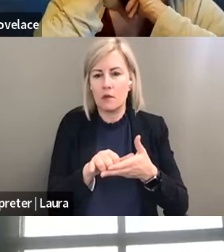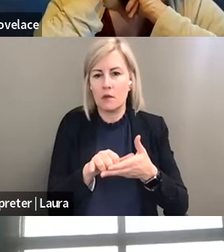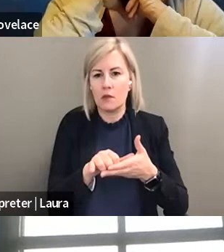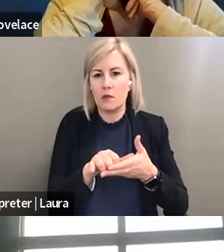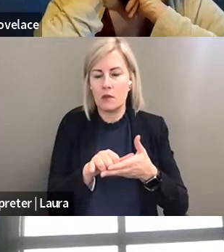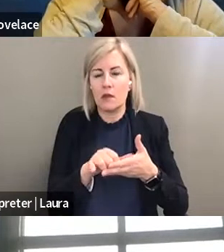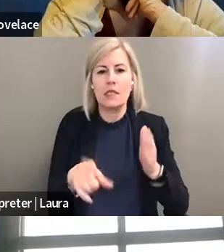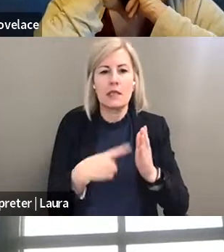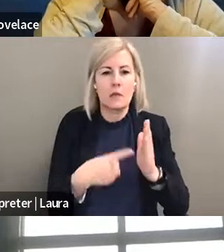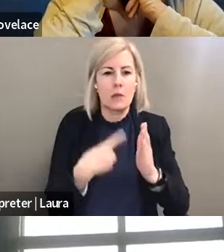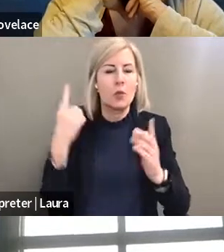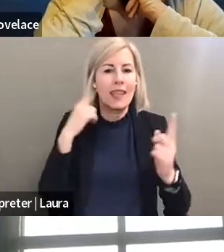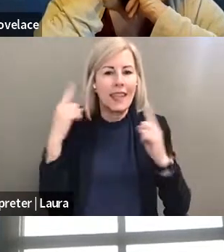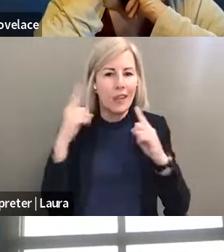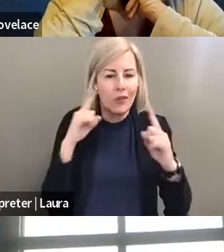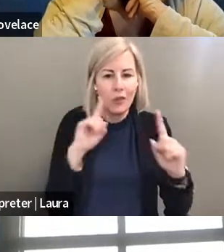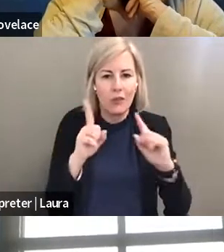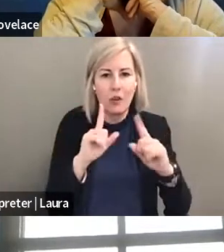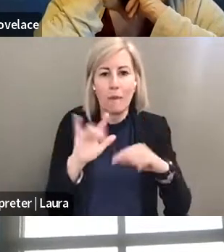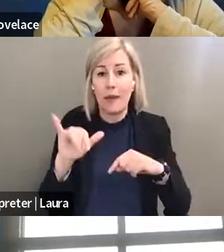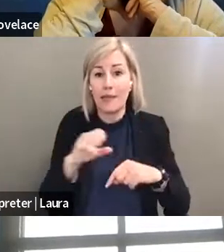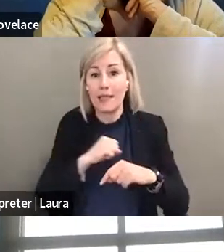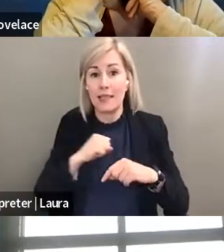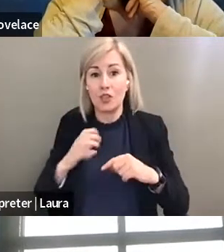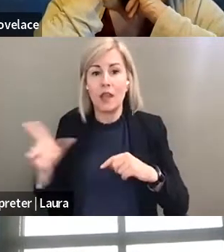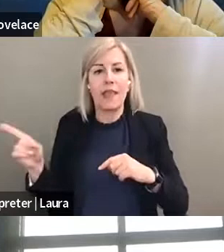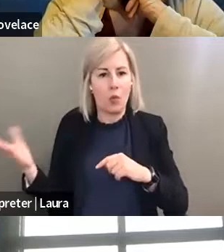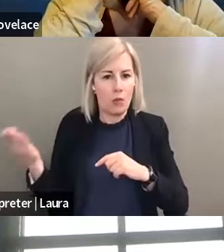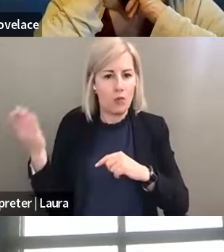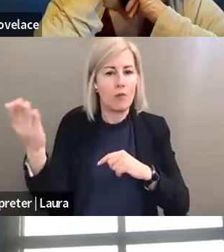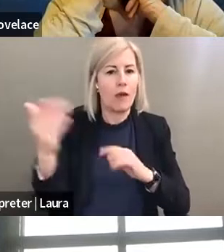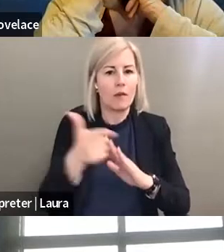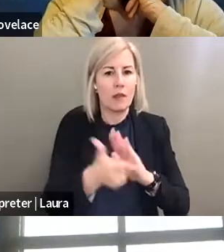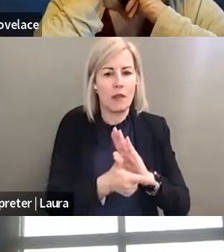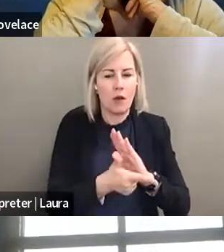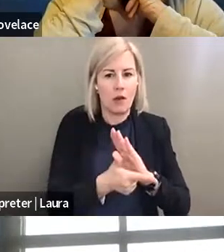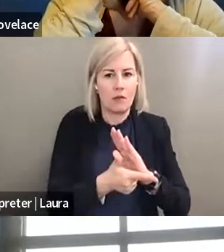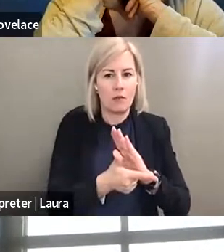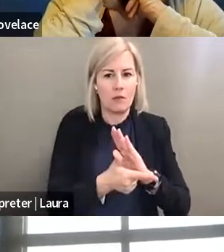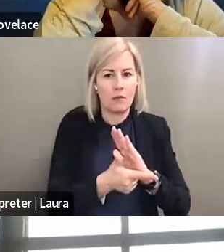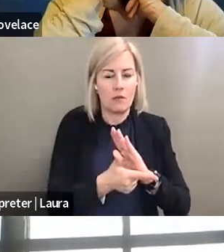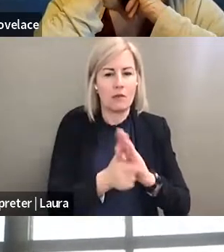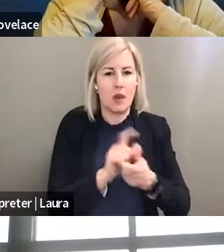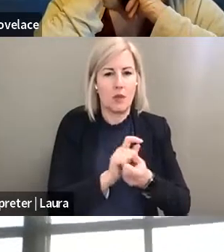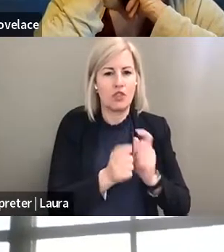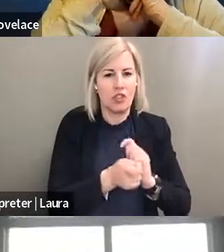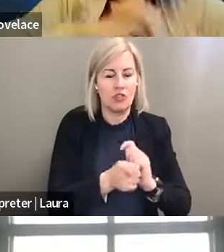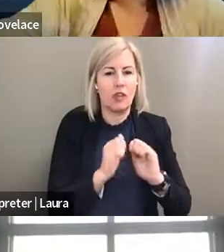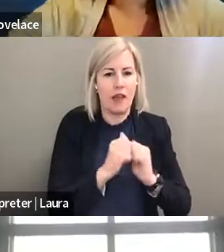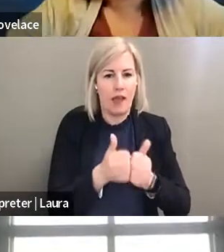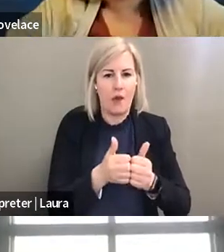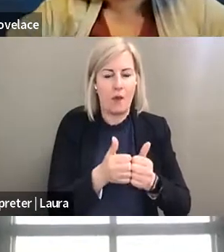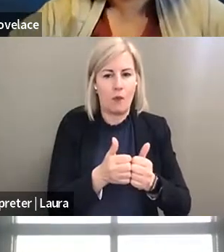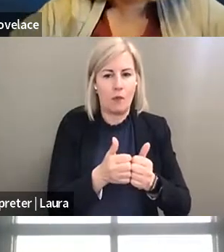we hear those conversations be brought up by senators, and they'll propose a law that would change how,